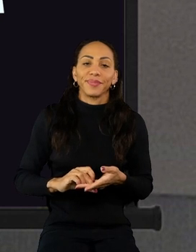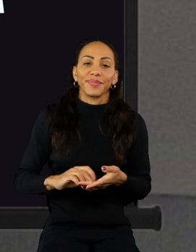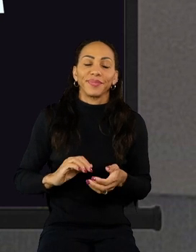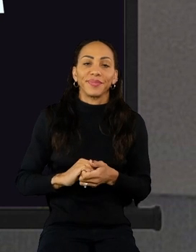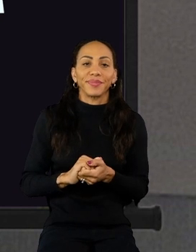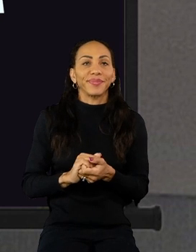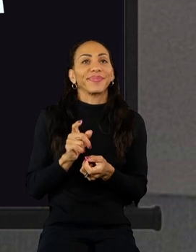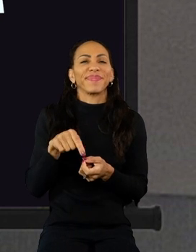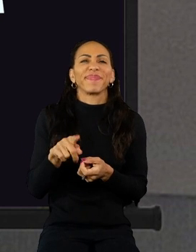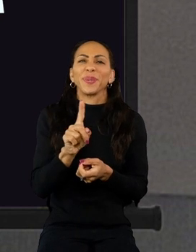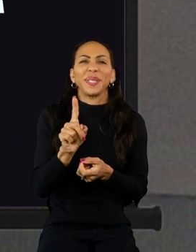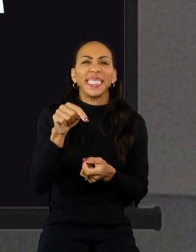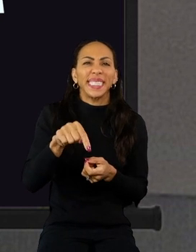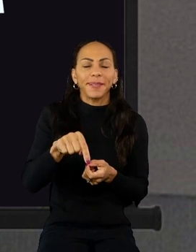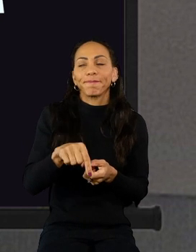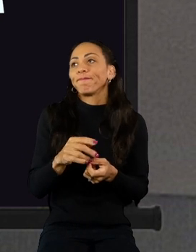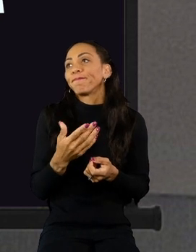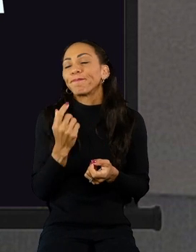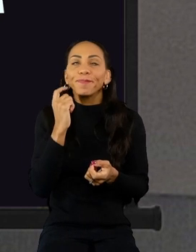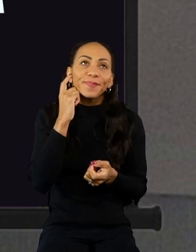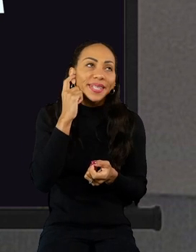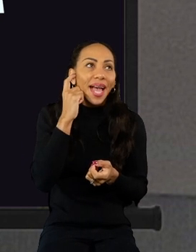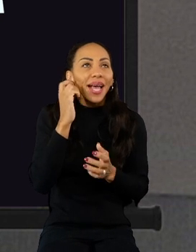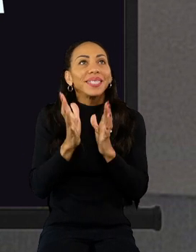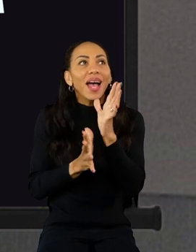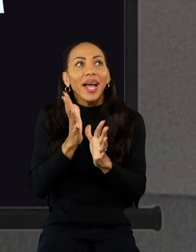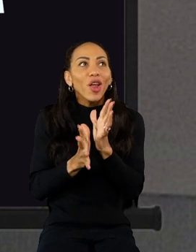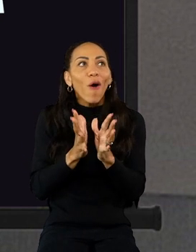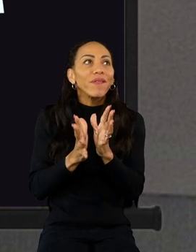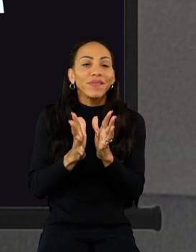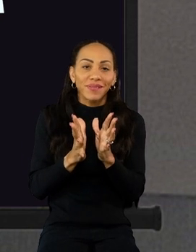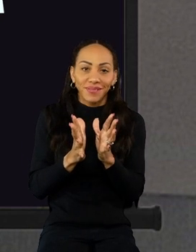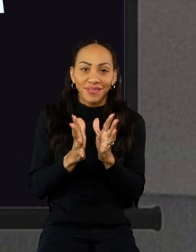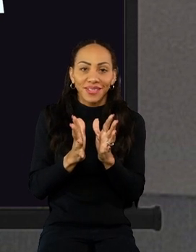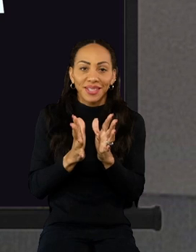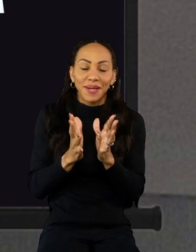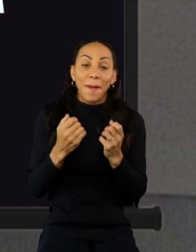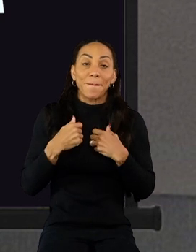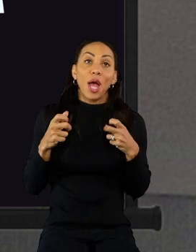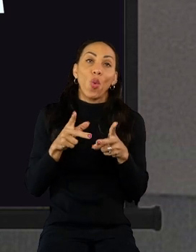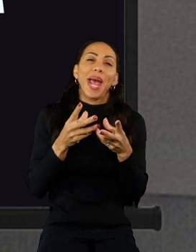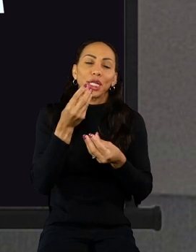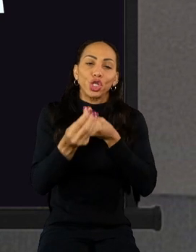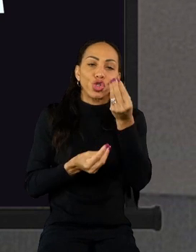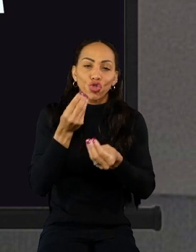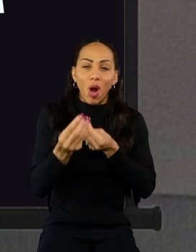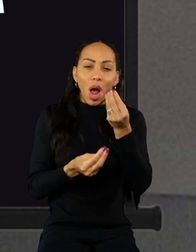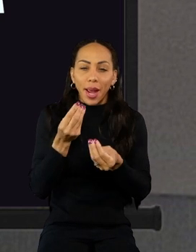World. Locked World is, it's an accessibility, well, it's kind